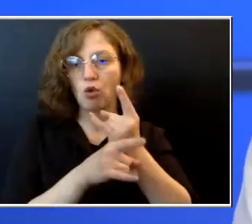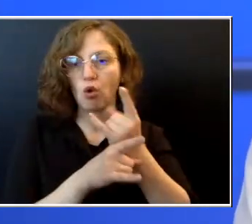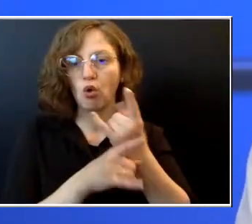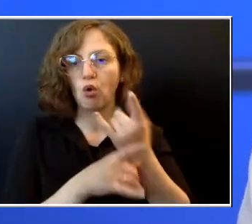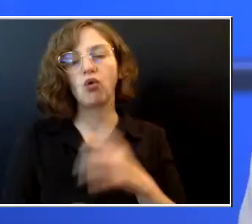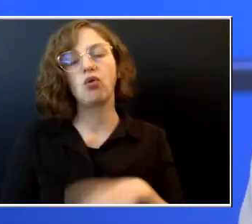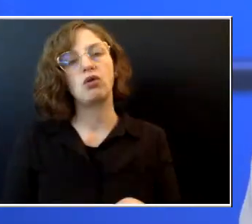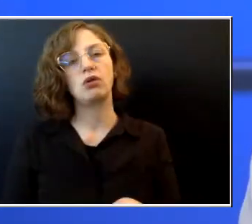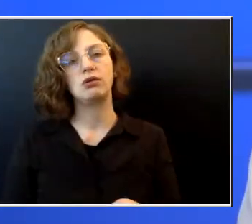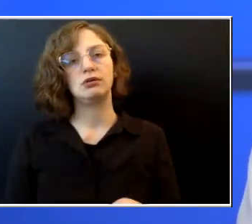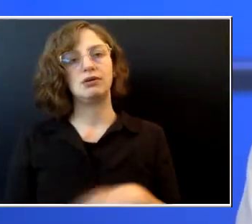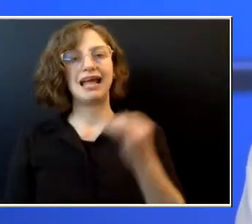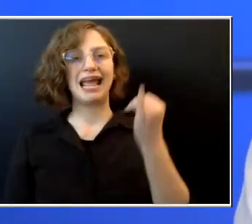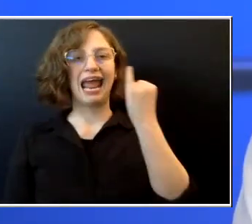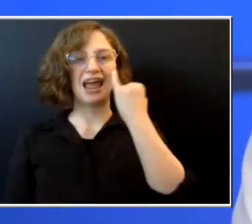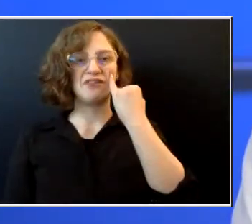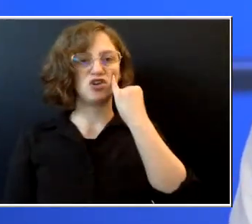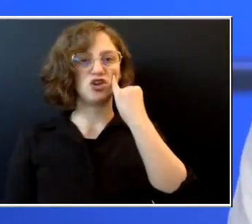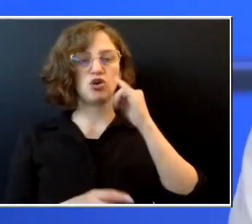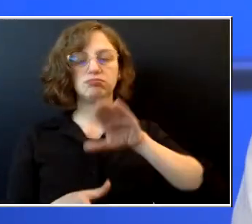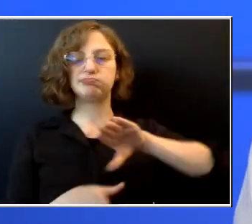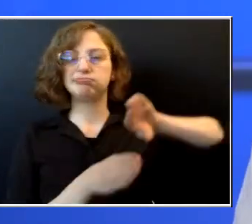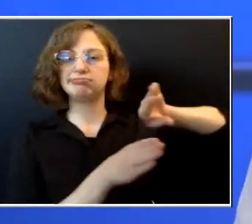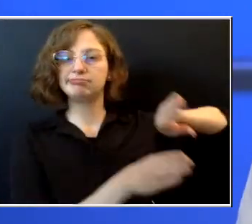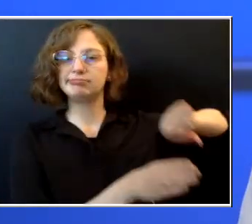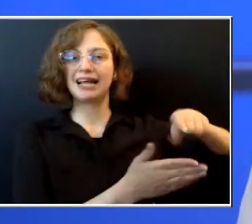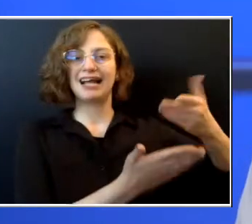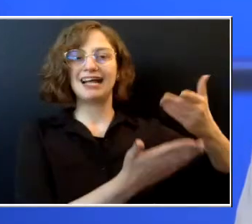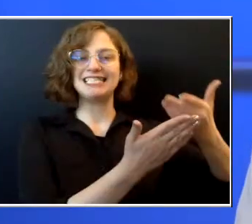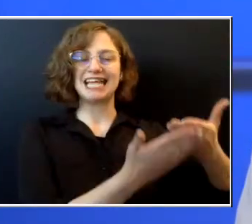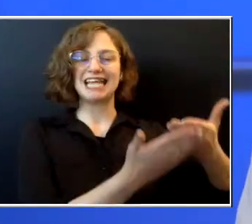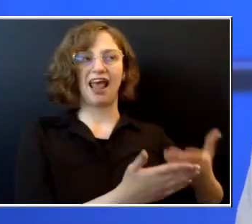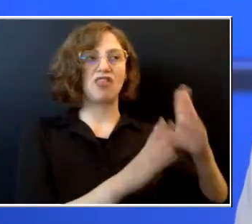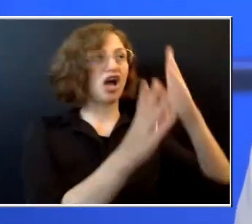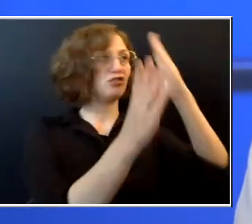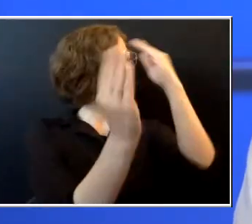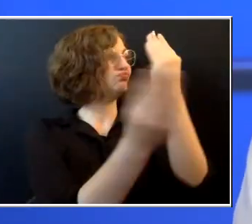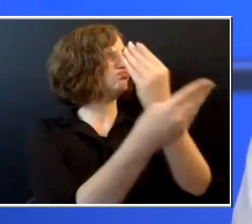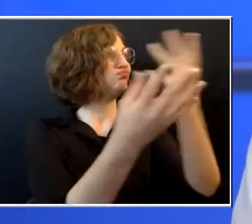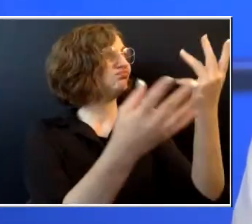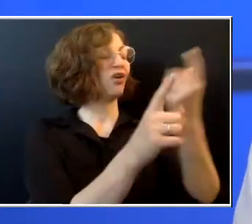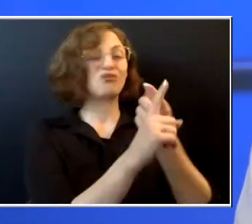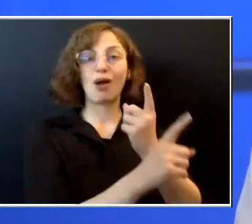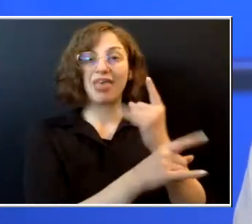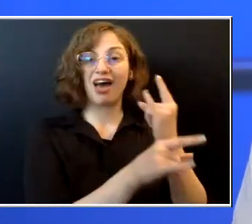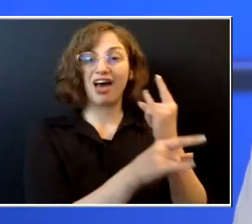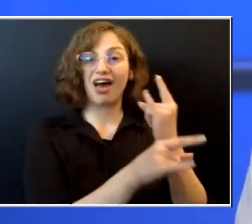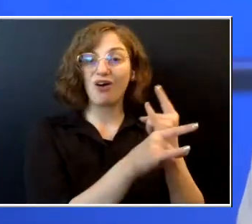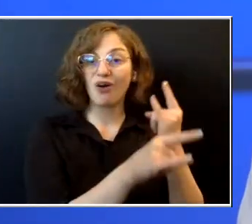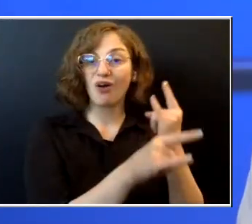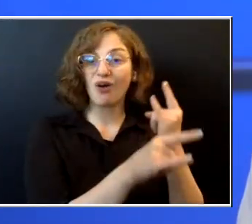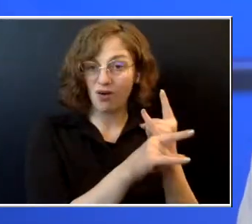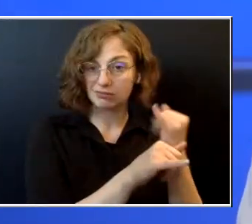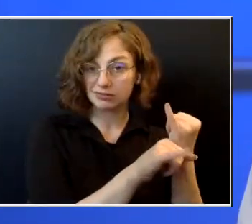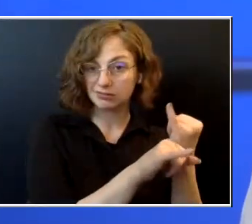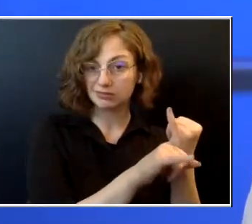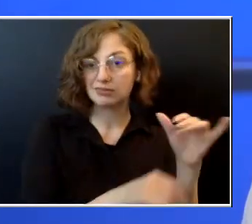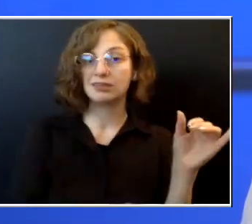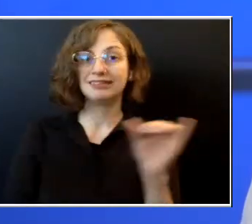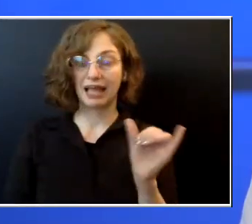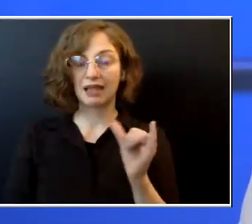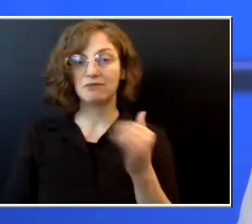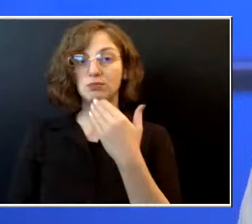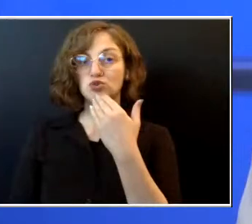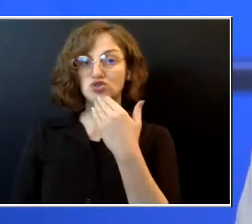purported by the alcohol industry. And the same for the sugar industry, which drove us, away from fats and to sugars. That